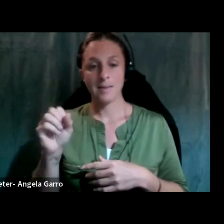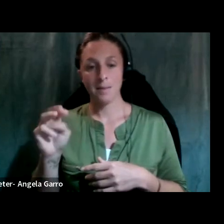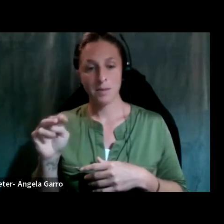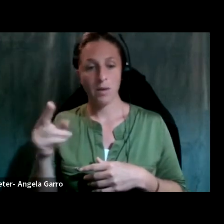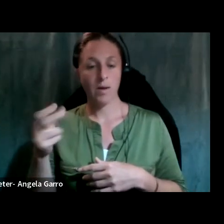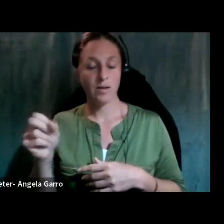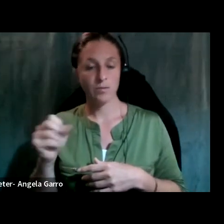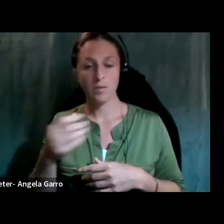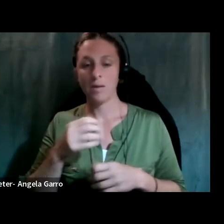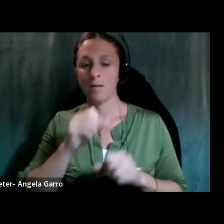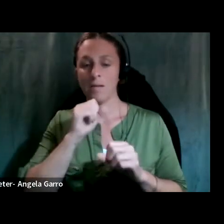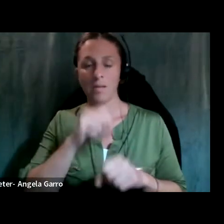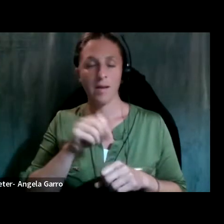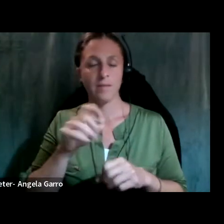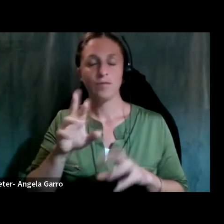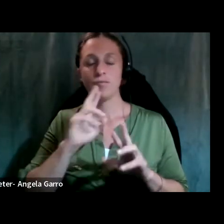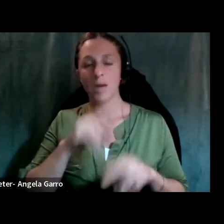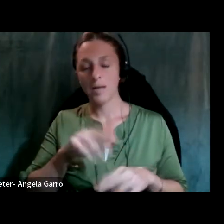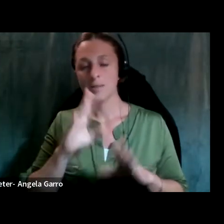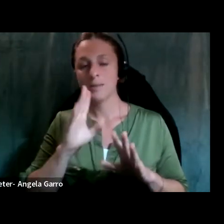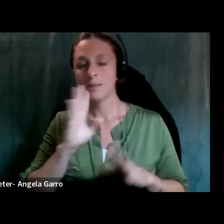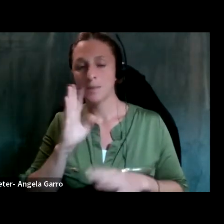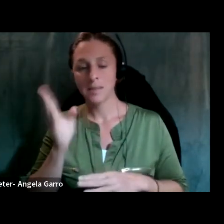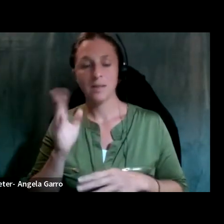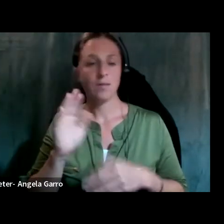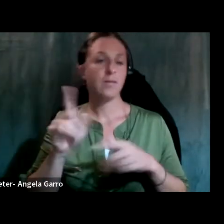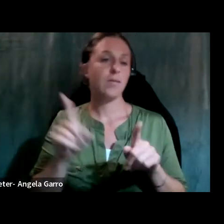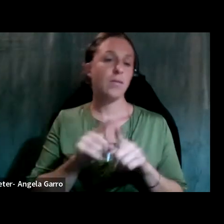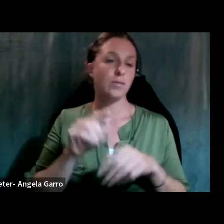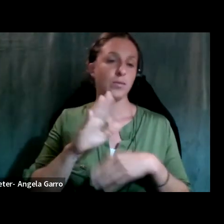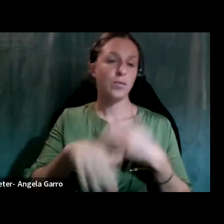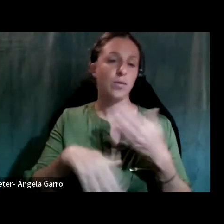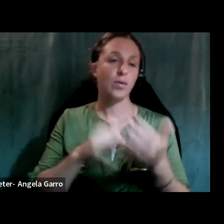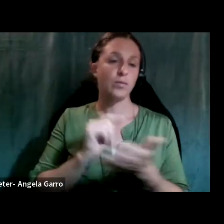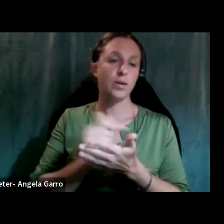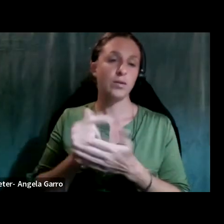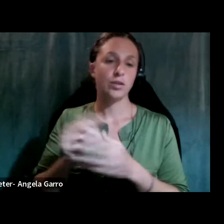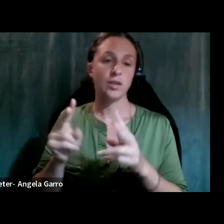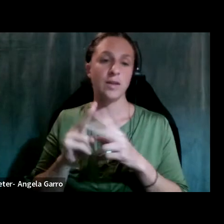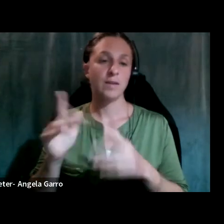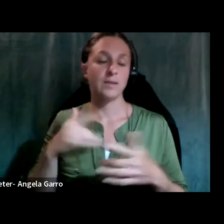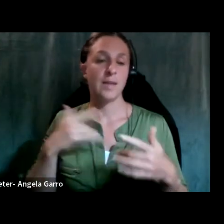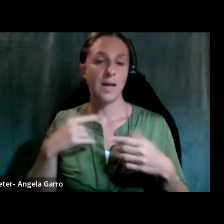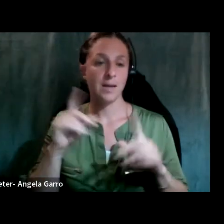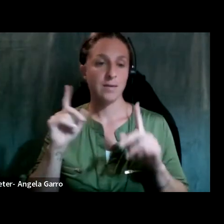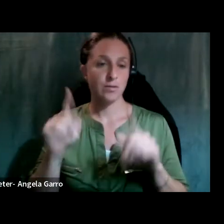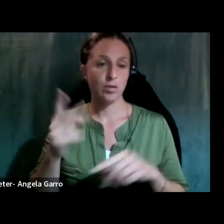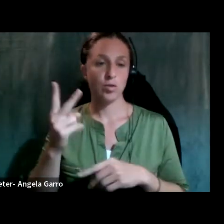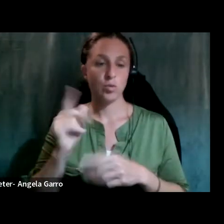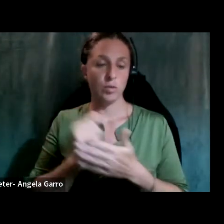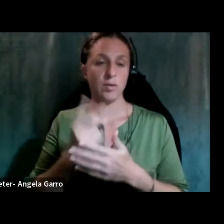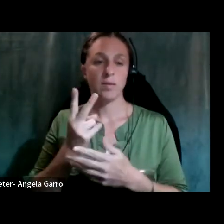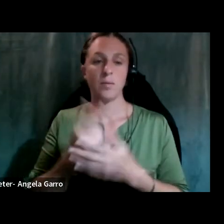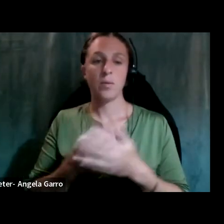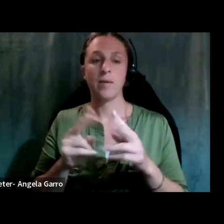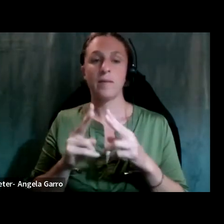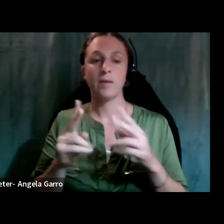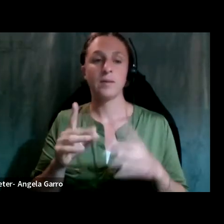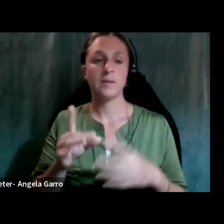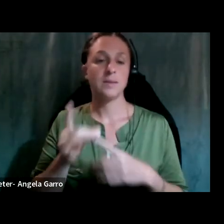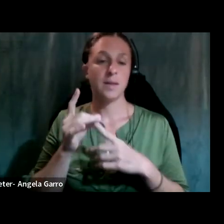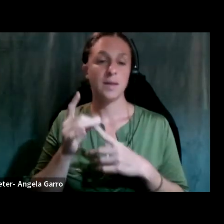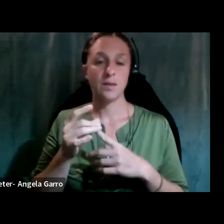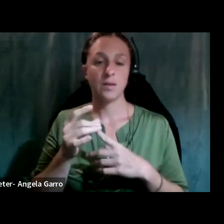there. As well as all the graduations were very exciting. I attended 2 graduations. They were very special. And then